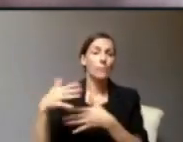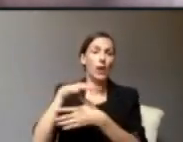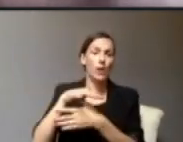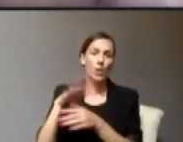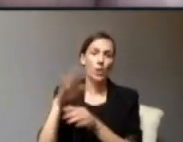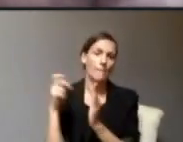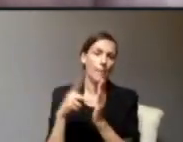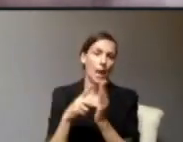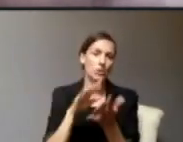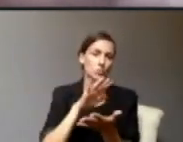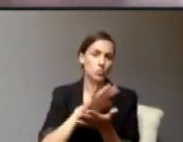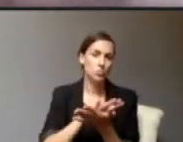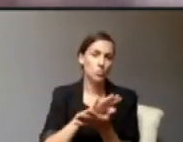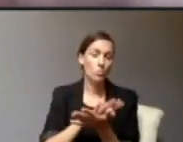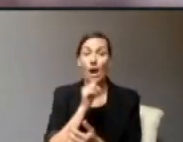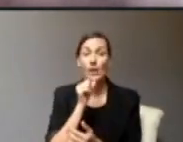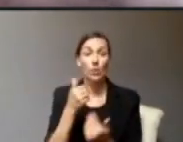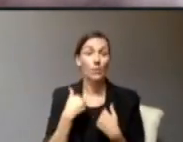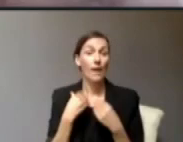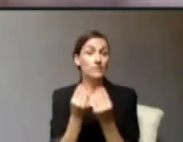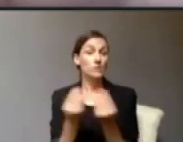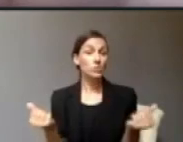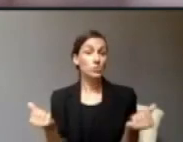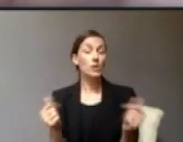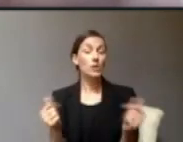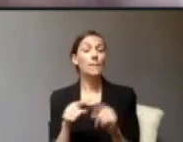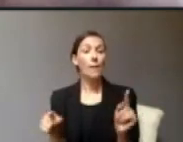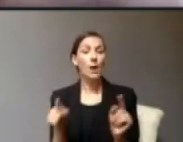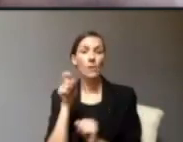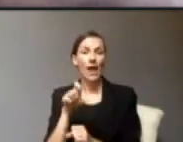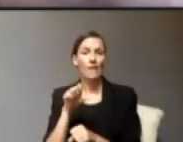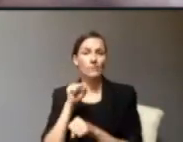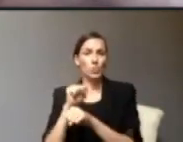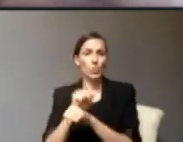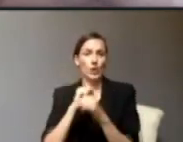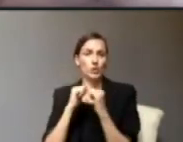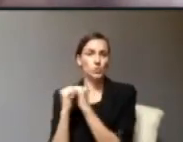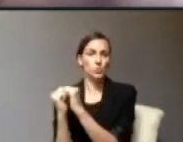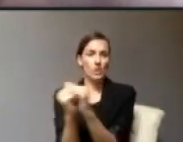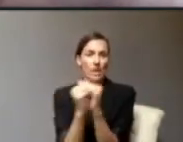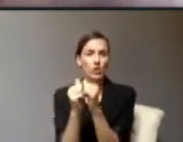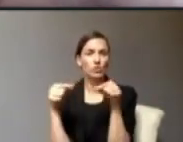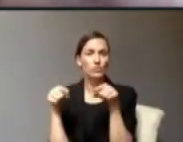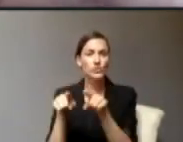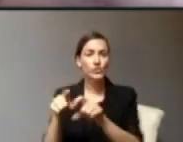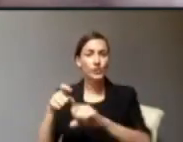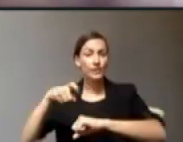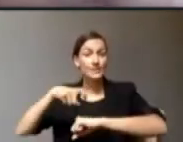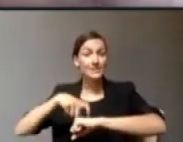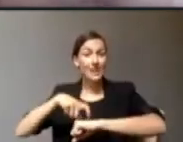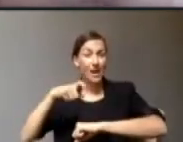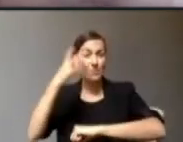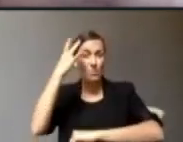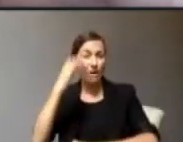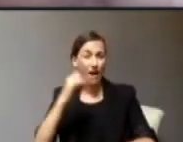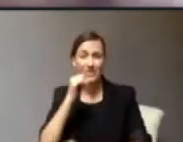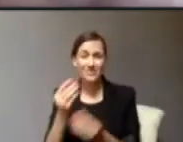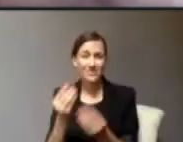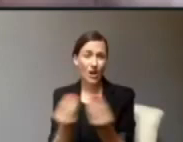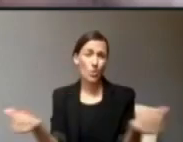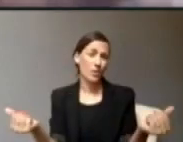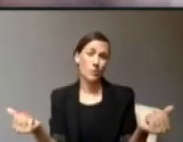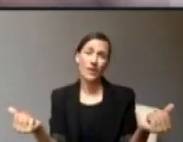schools. So I don't have solutions, but I want us to know we have to work together during this time because it's not going away. And this